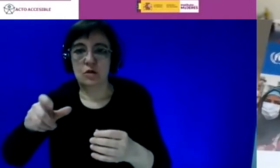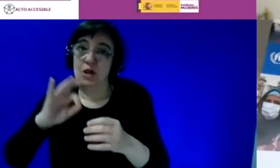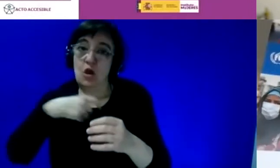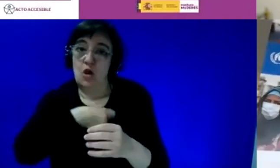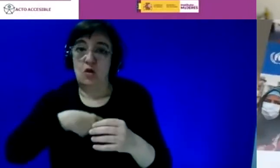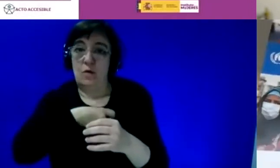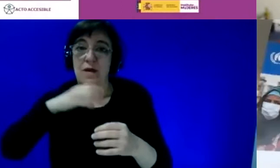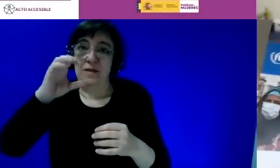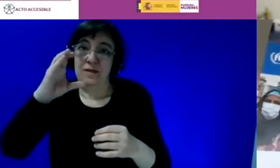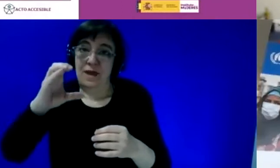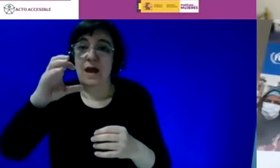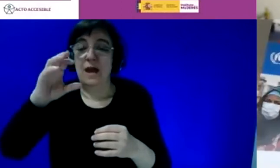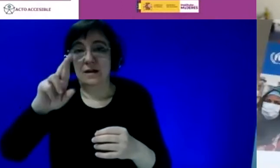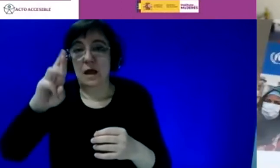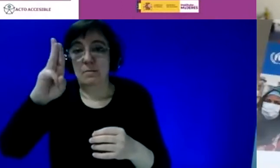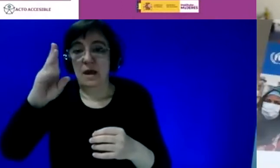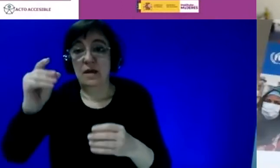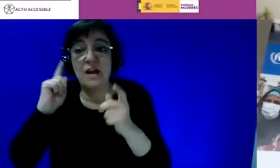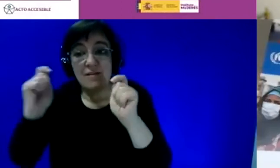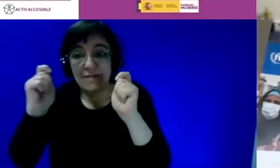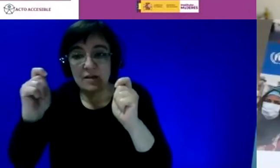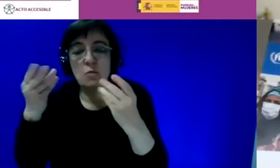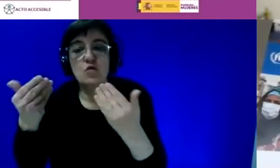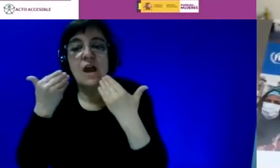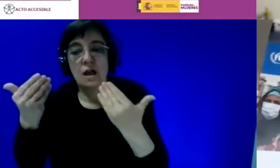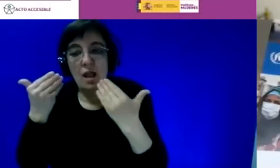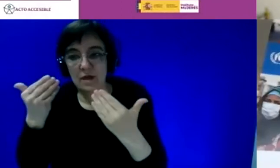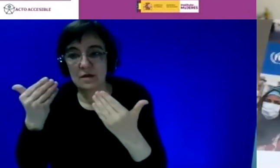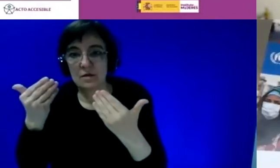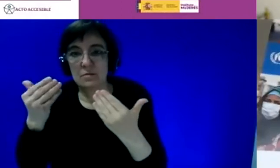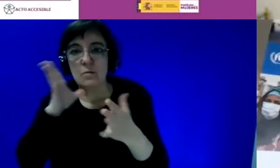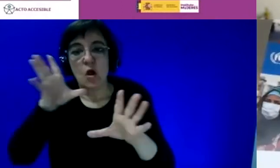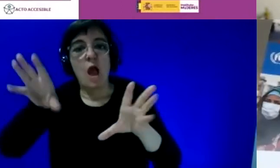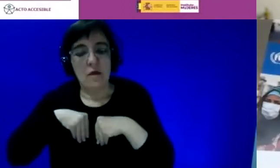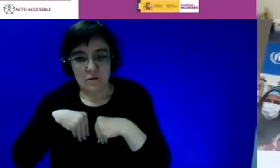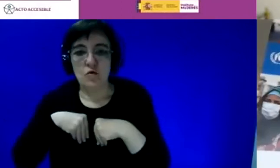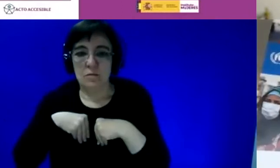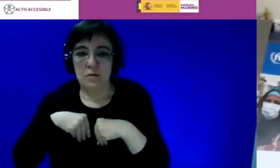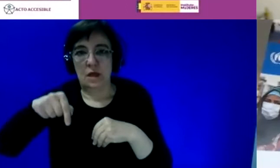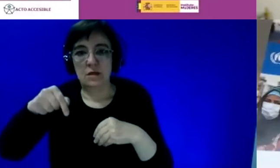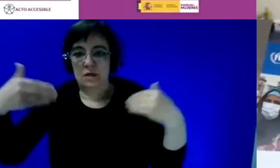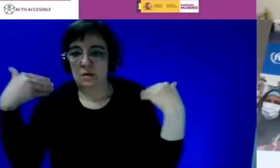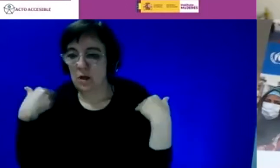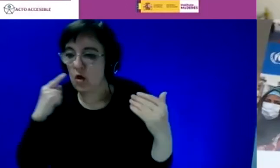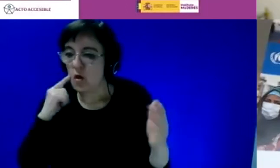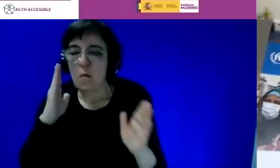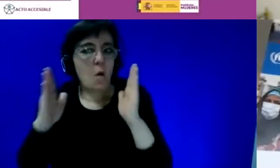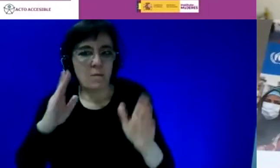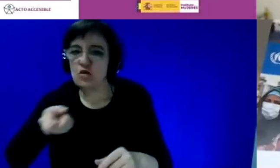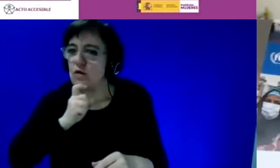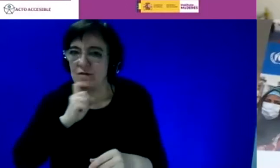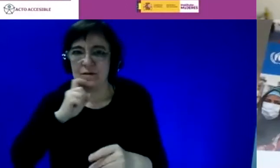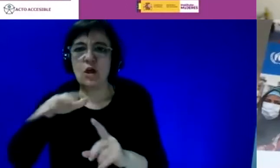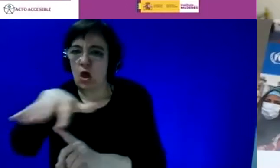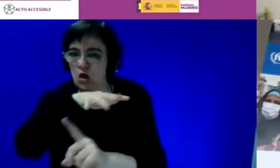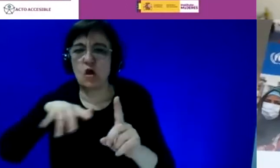taking up this this role in such a traumatic time in the context of Ukraine.